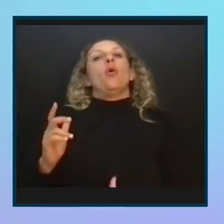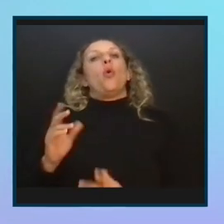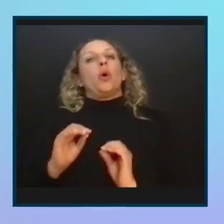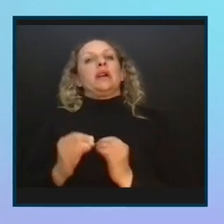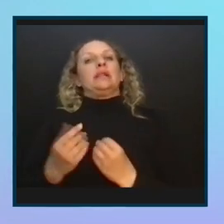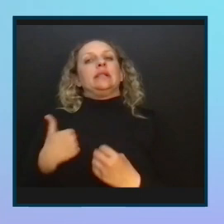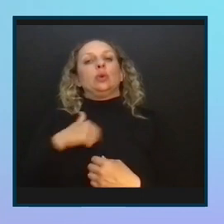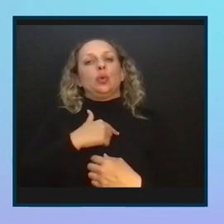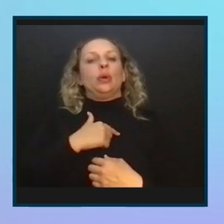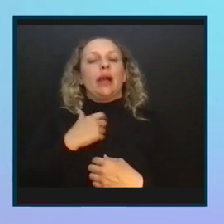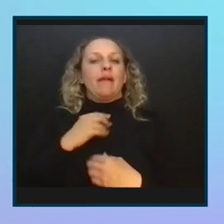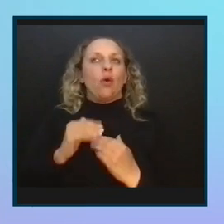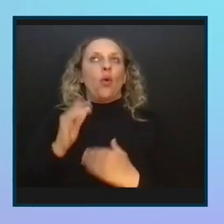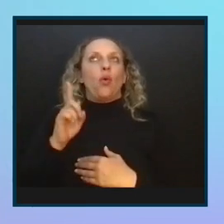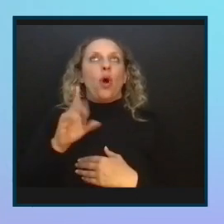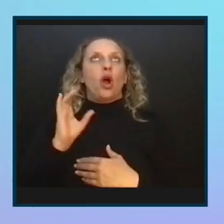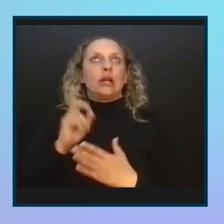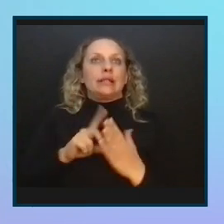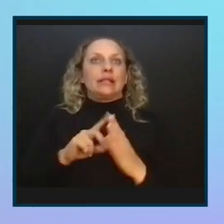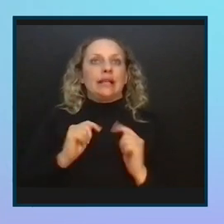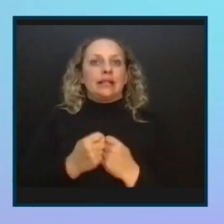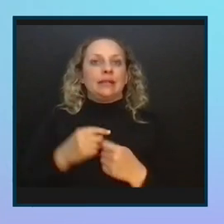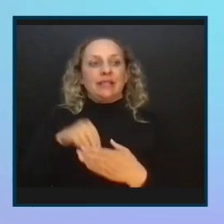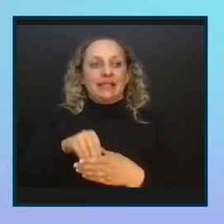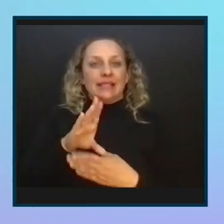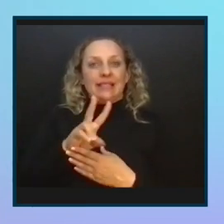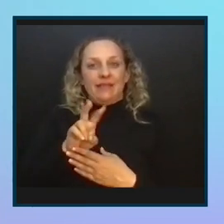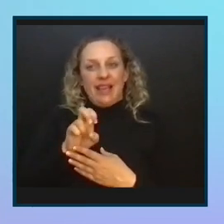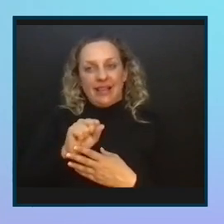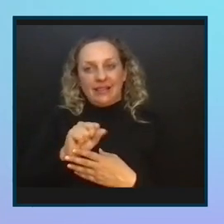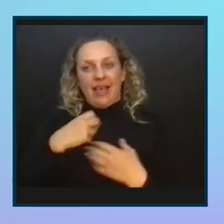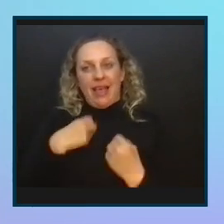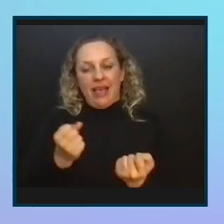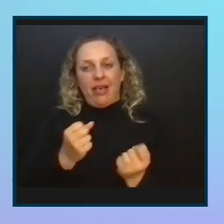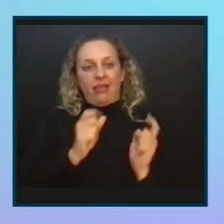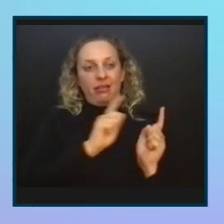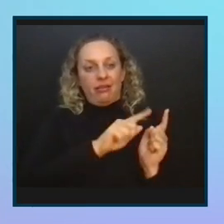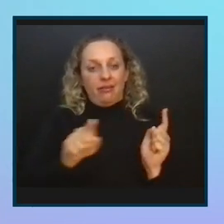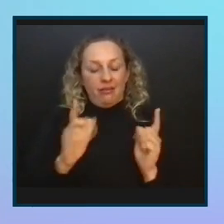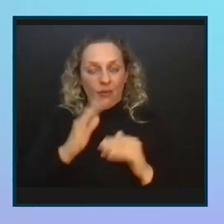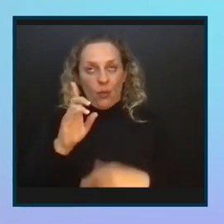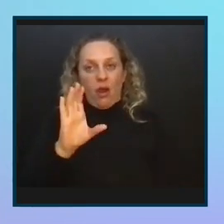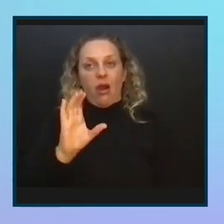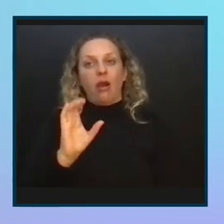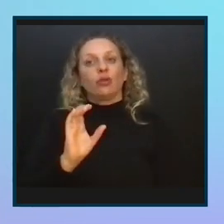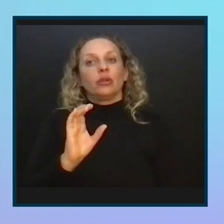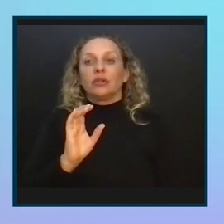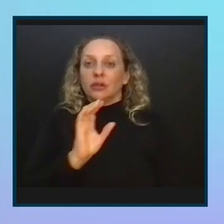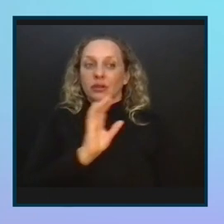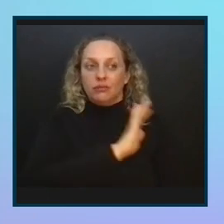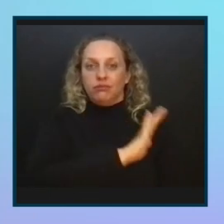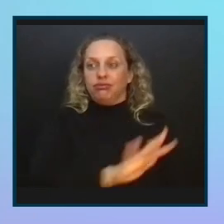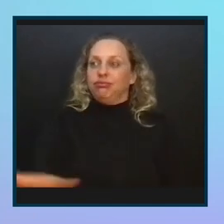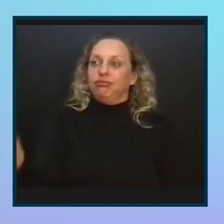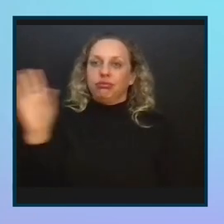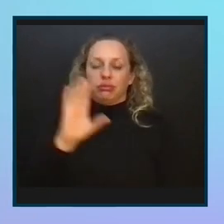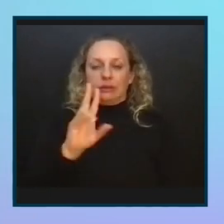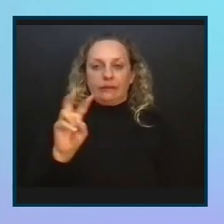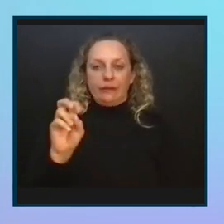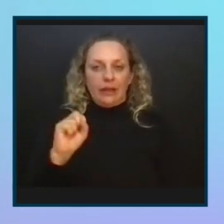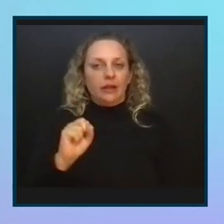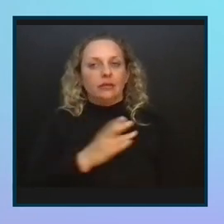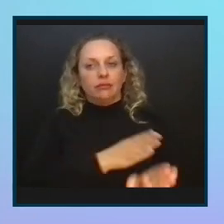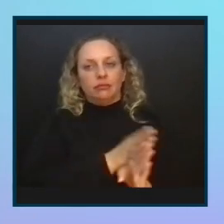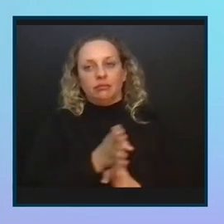over 100 design teams within CVS Health working on different things across the organization. And